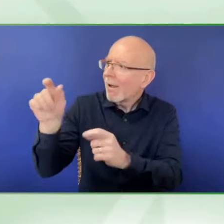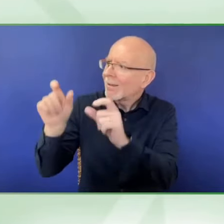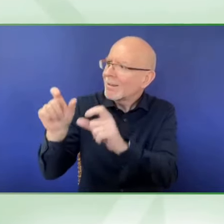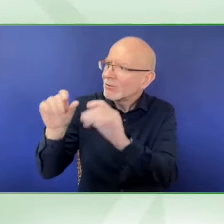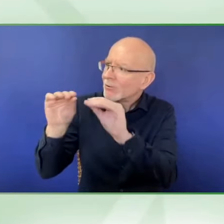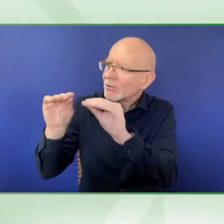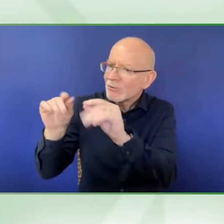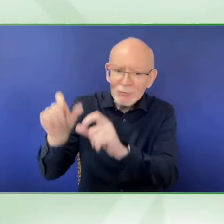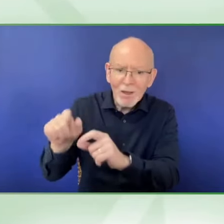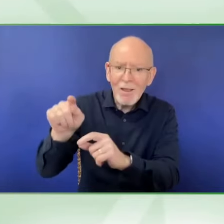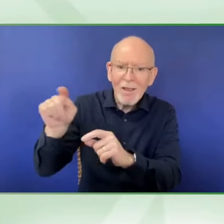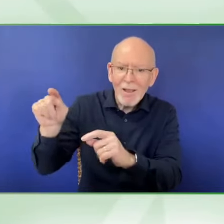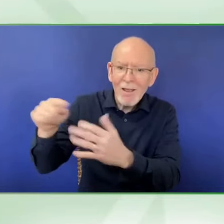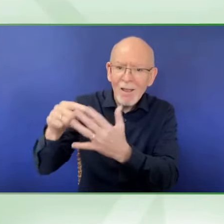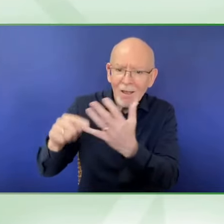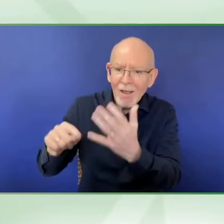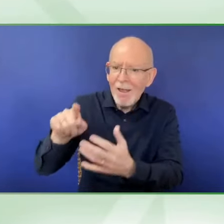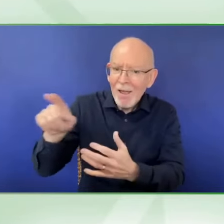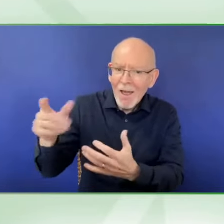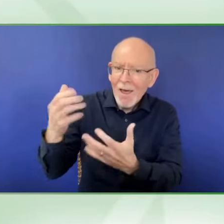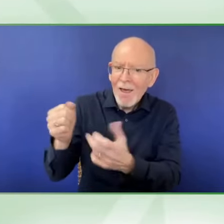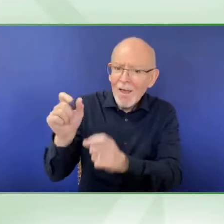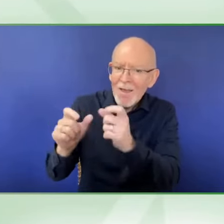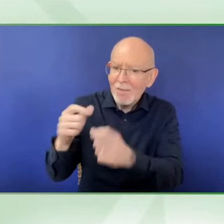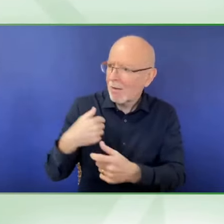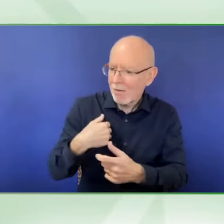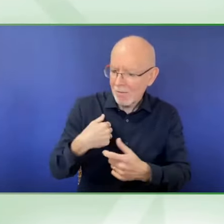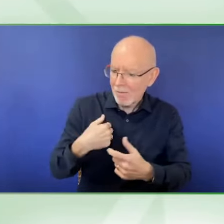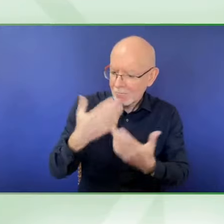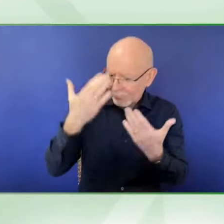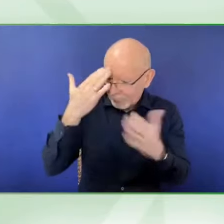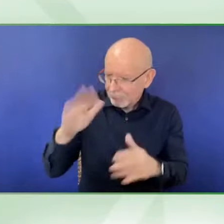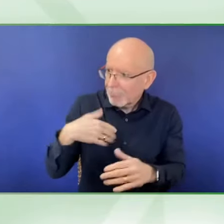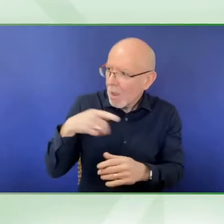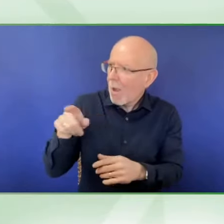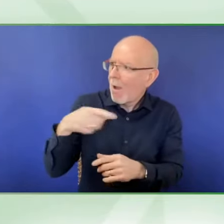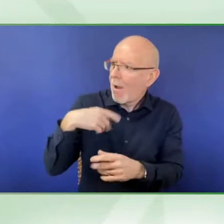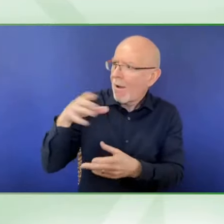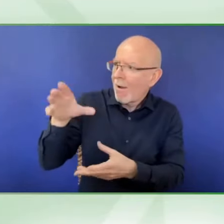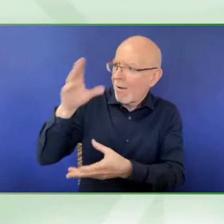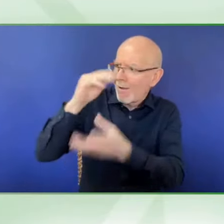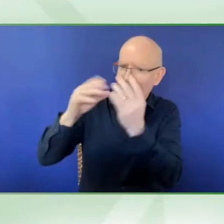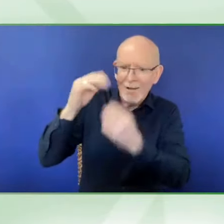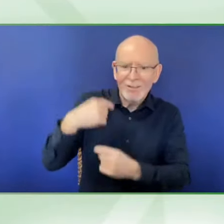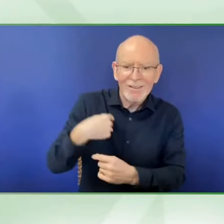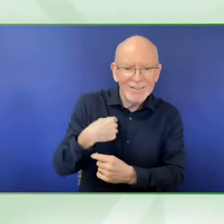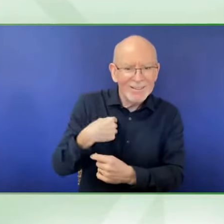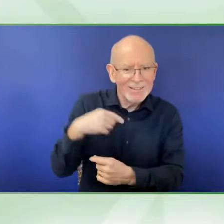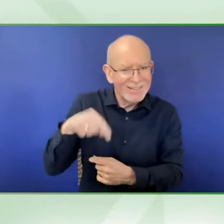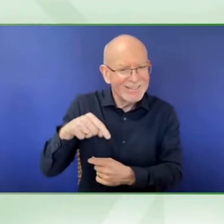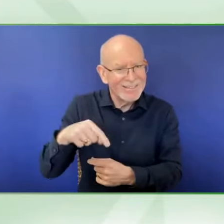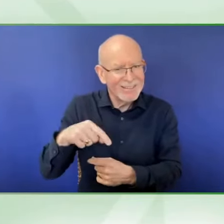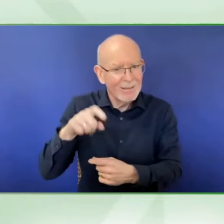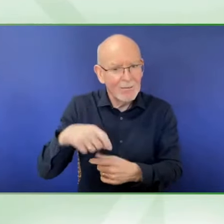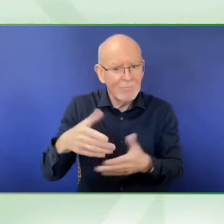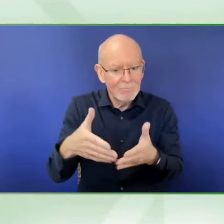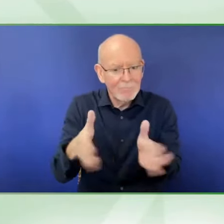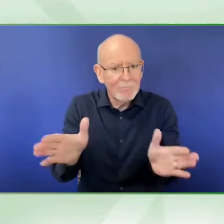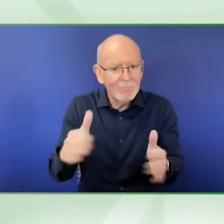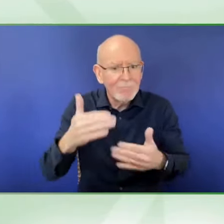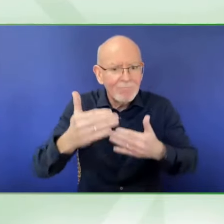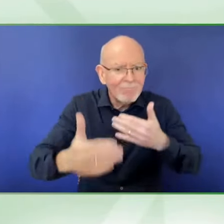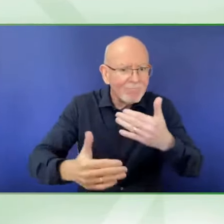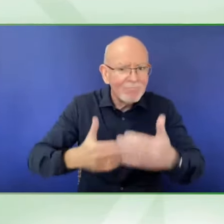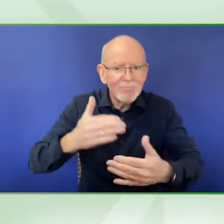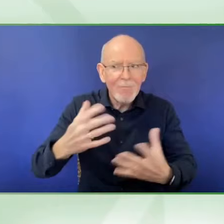that's my answer. Yeah, thank you, Erika. Thanks for reminding us that education is two ways, and education can come from people in